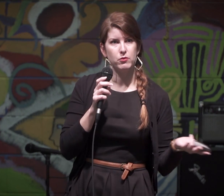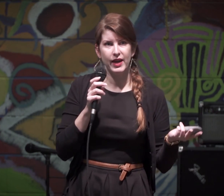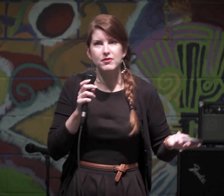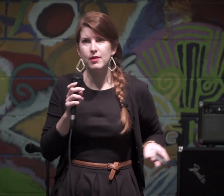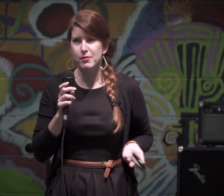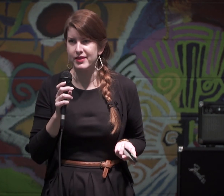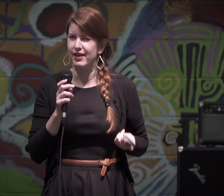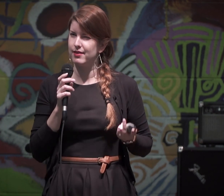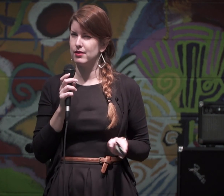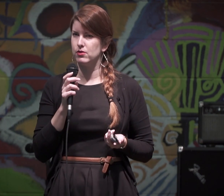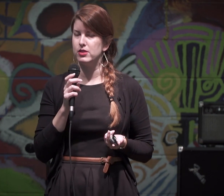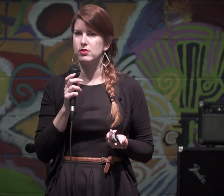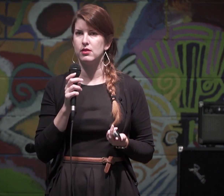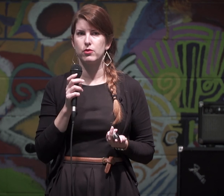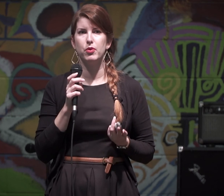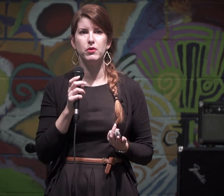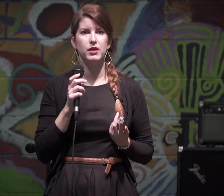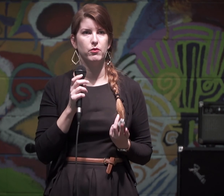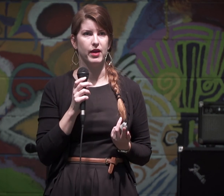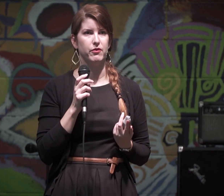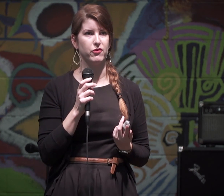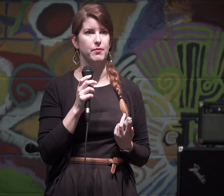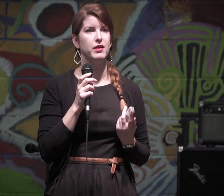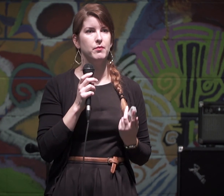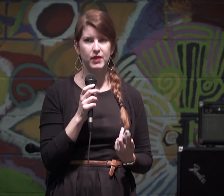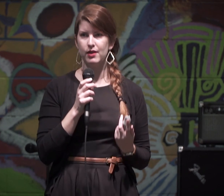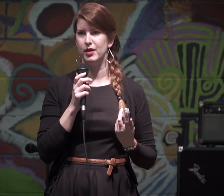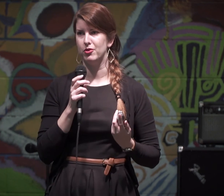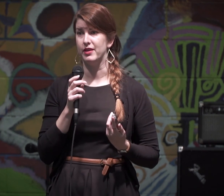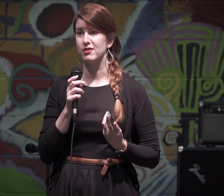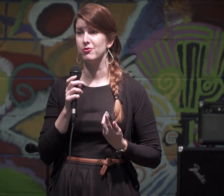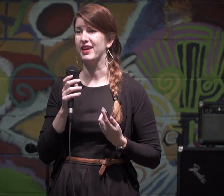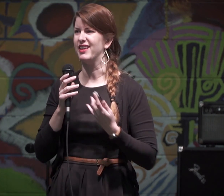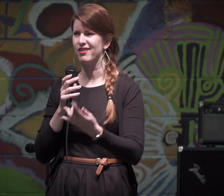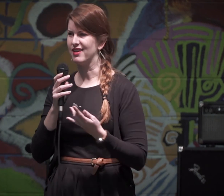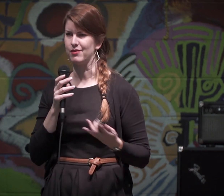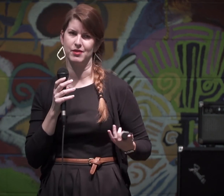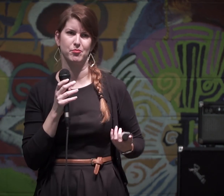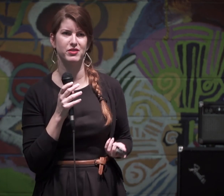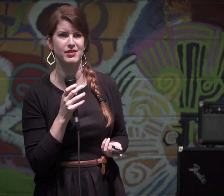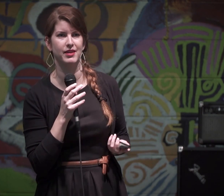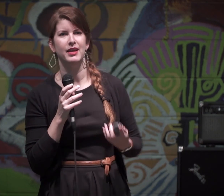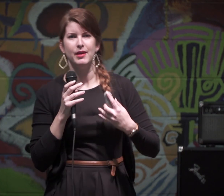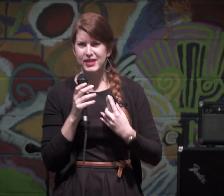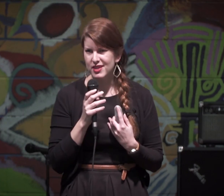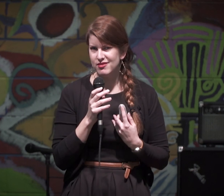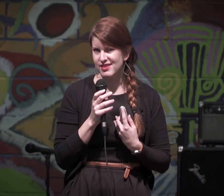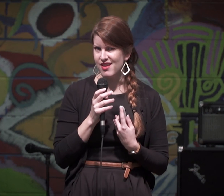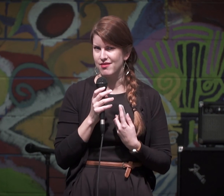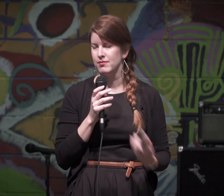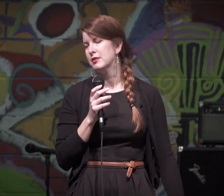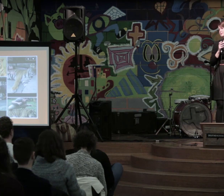and we have to come up with that. And I think it's so interesting that we're pulling away from meeting people in a natural way and interacting with them in person. It makes me